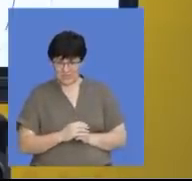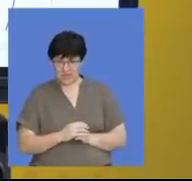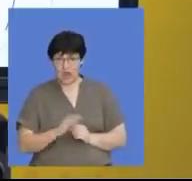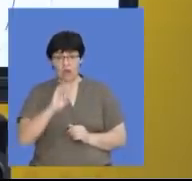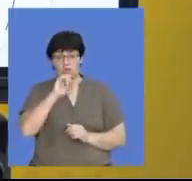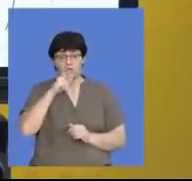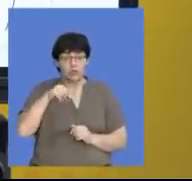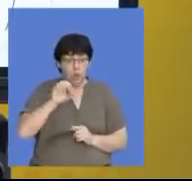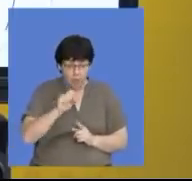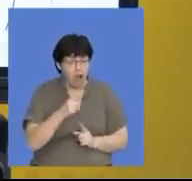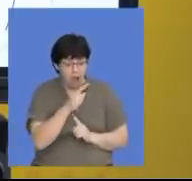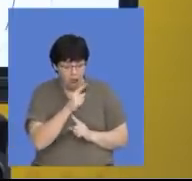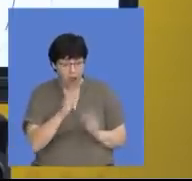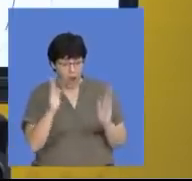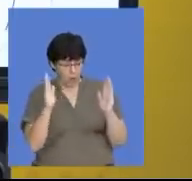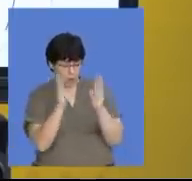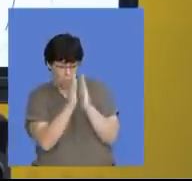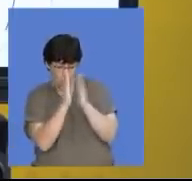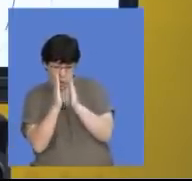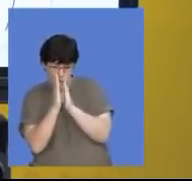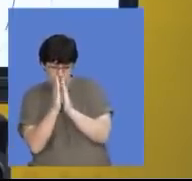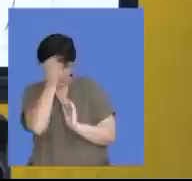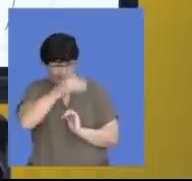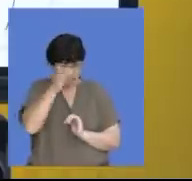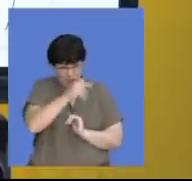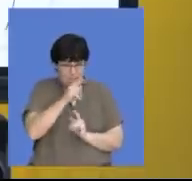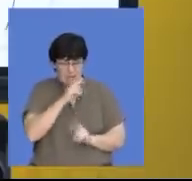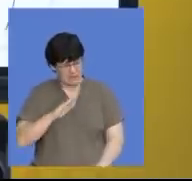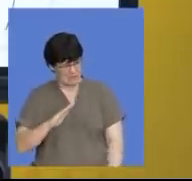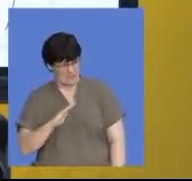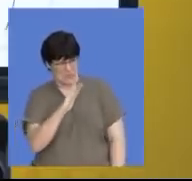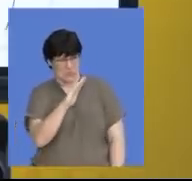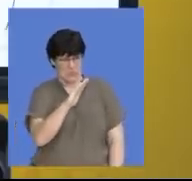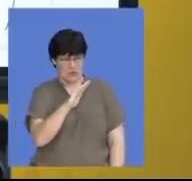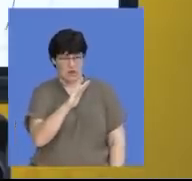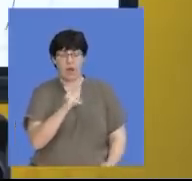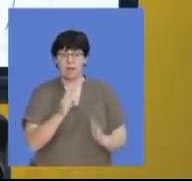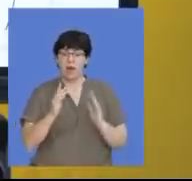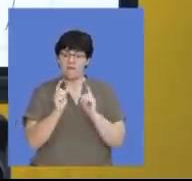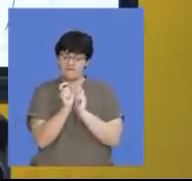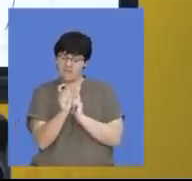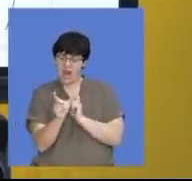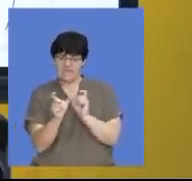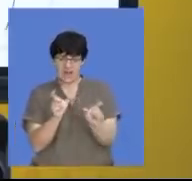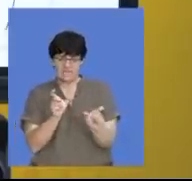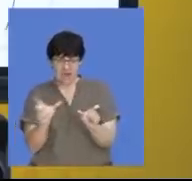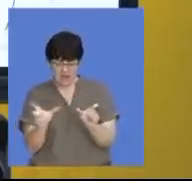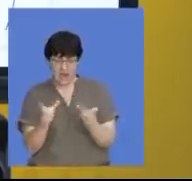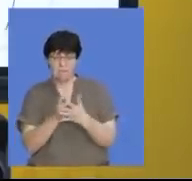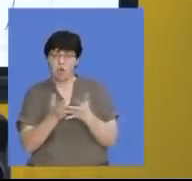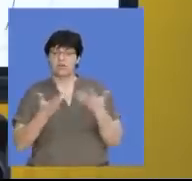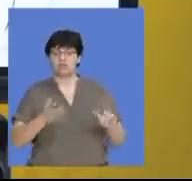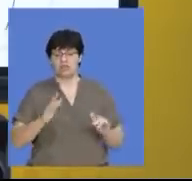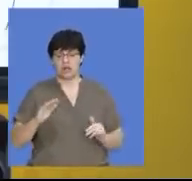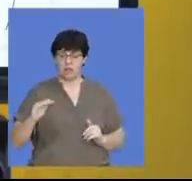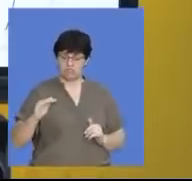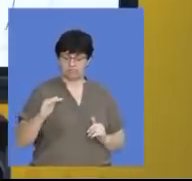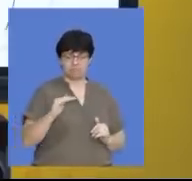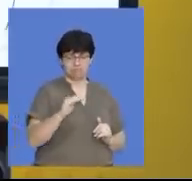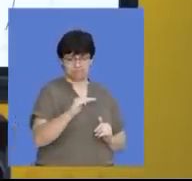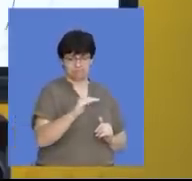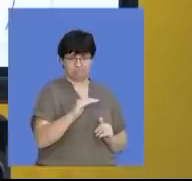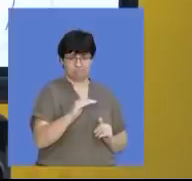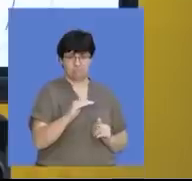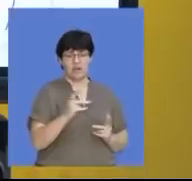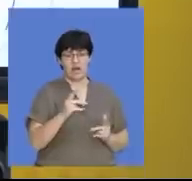closer those lines are together, the steeper the slope. The more far apart they are, the more gentle, or we also use the